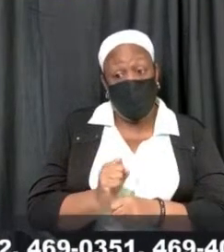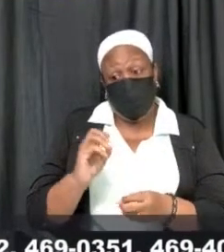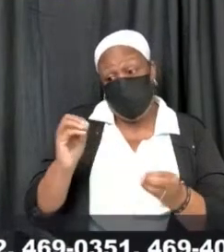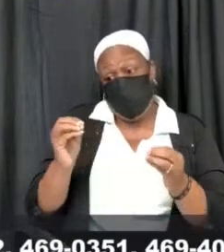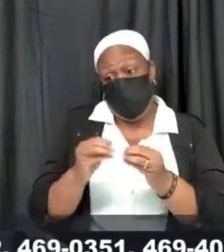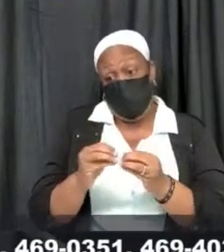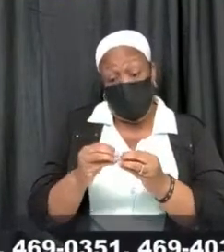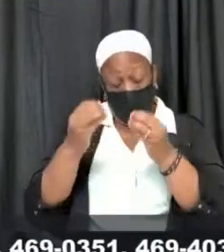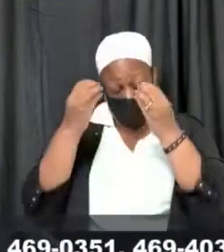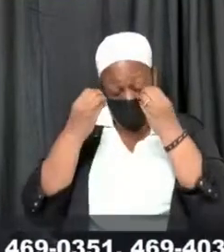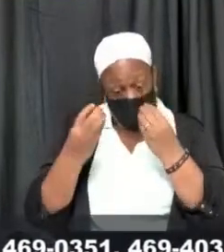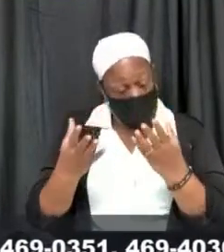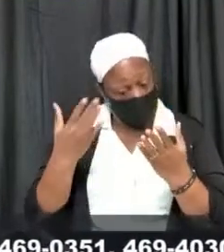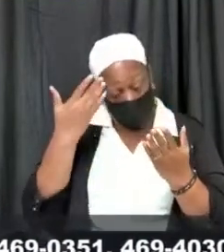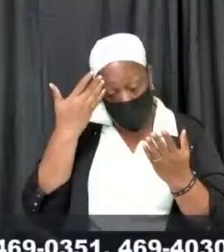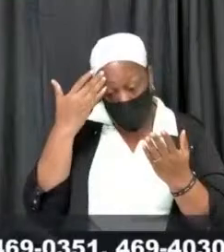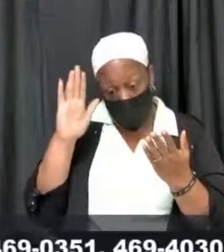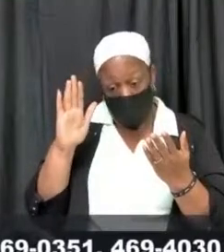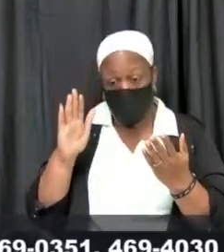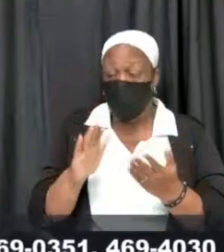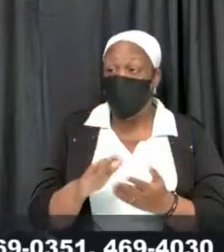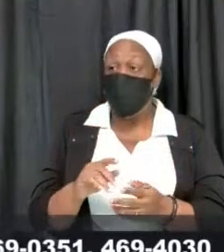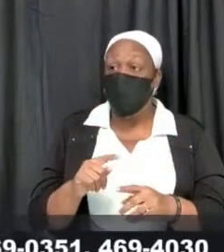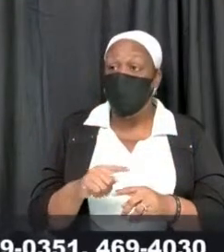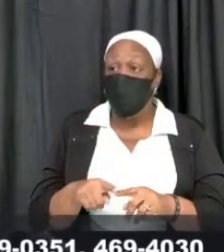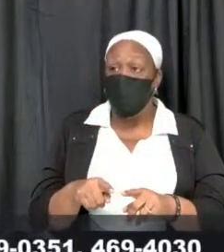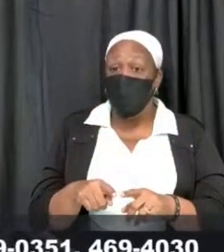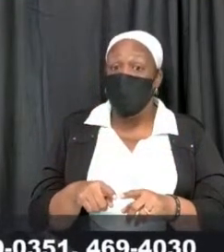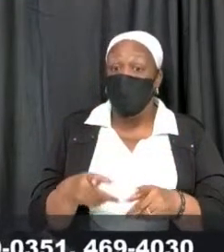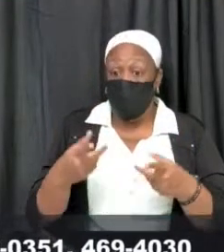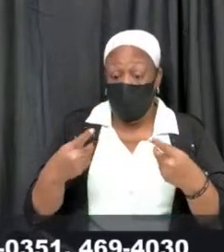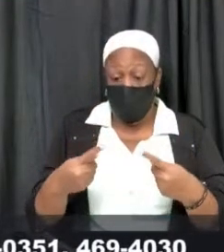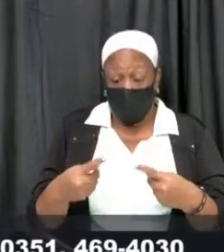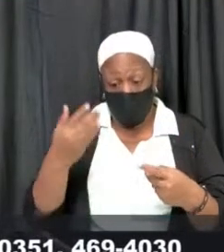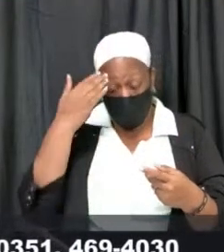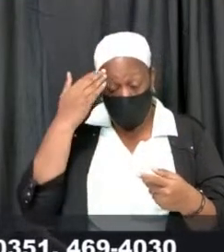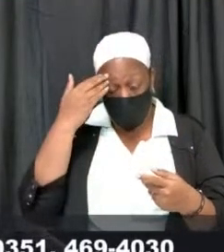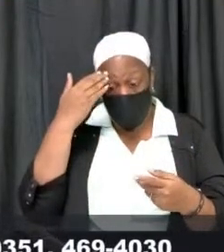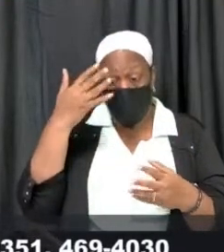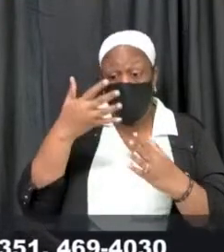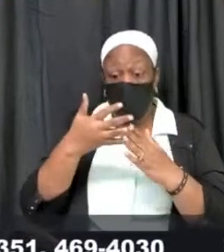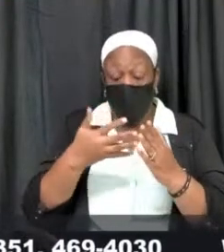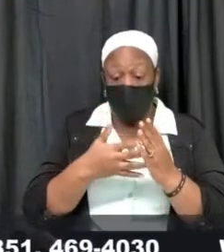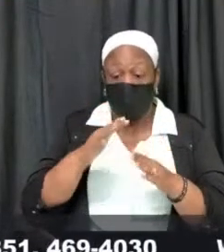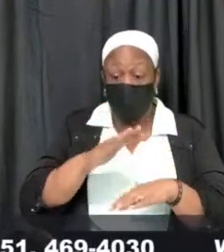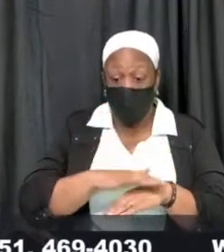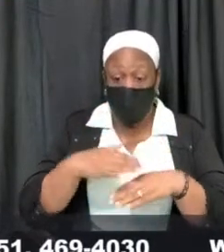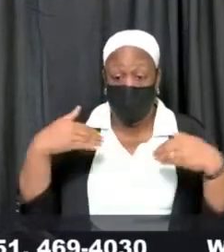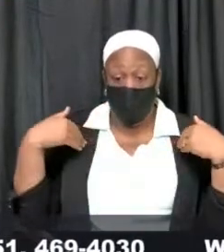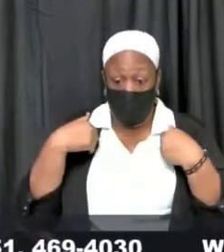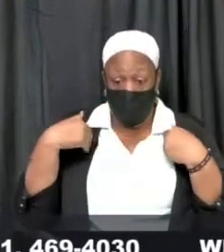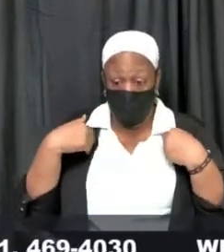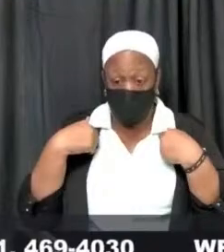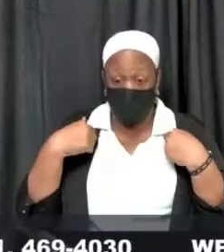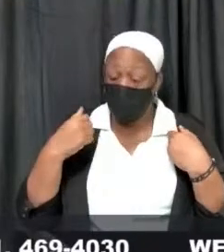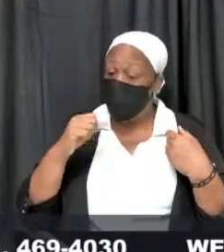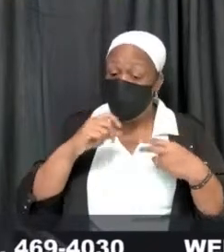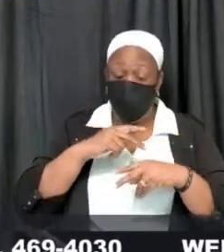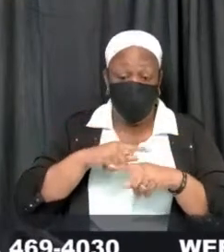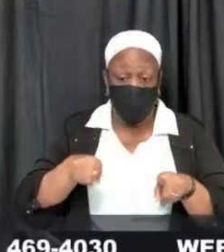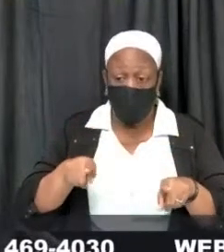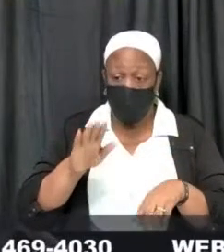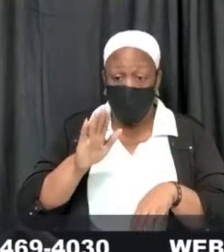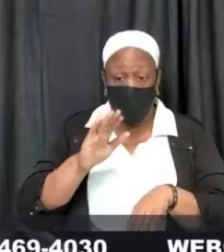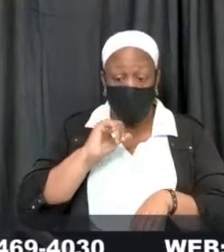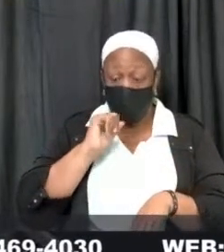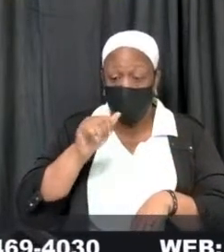will give it to you. I'm aware of the fact that there were animal trials, but I'm not aware of any human clinical trials being carried out